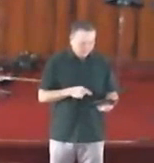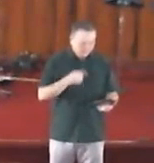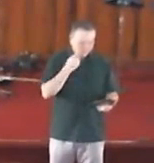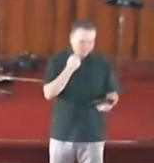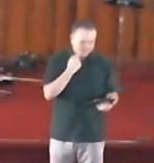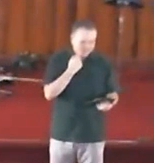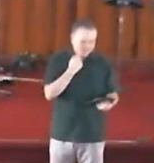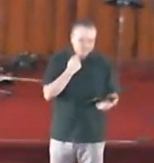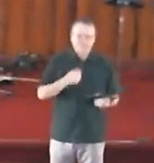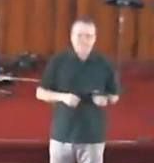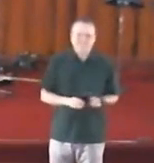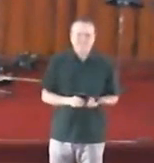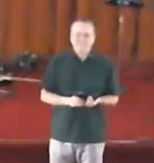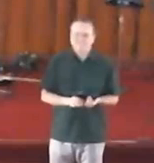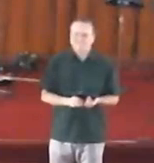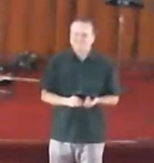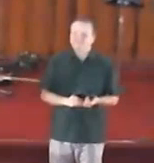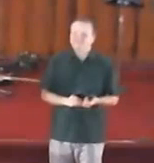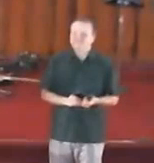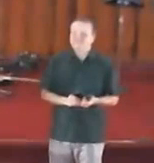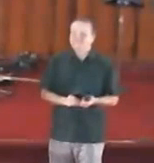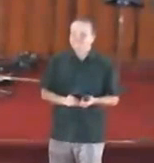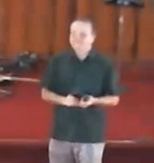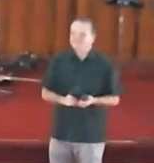¿Qué dice ahí? What does it say?